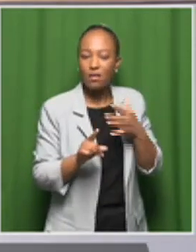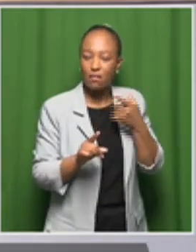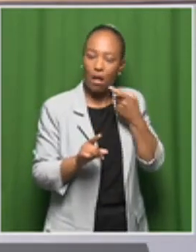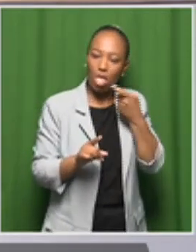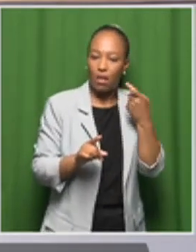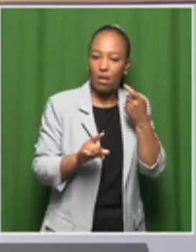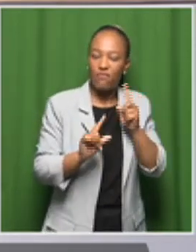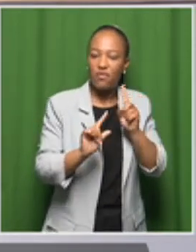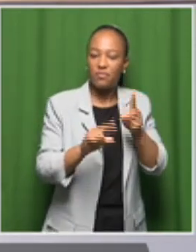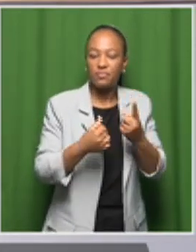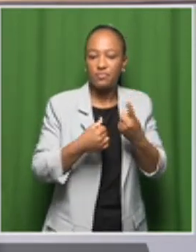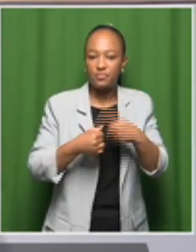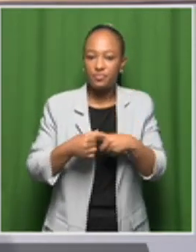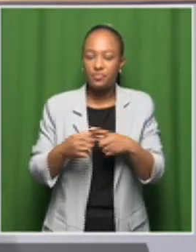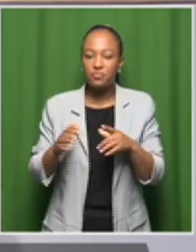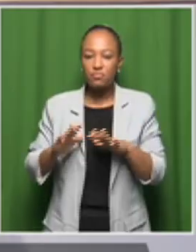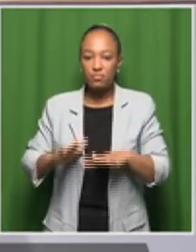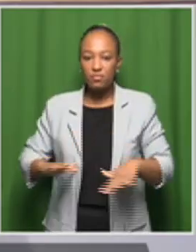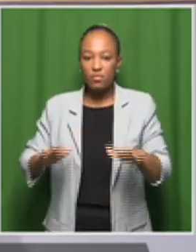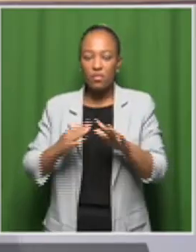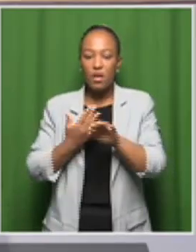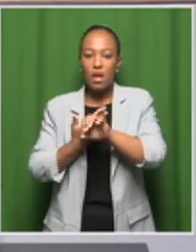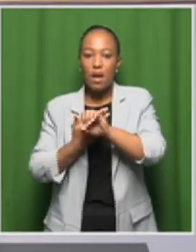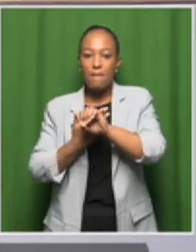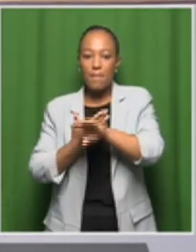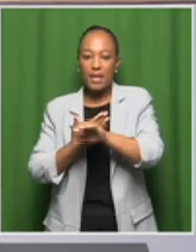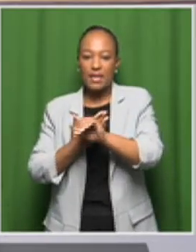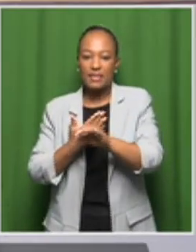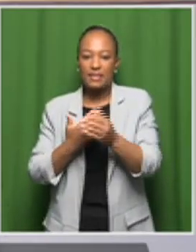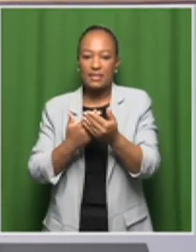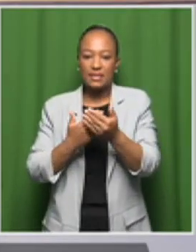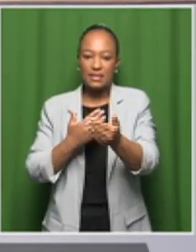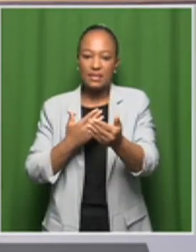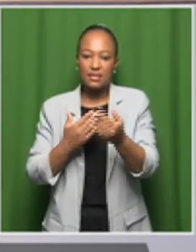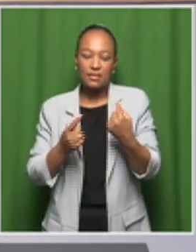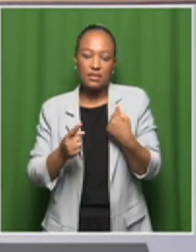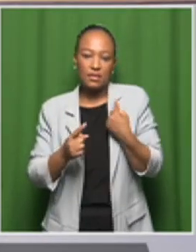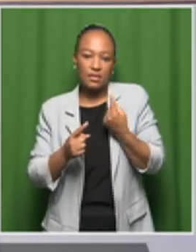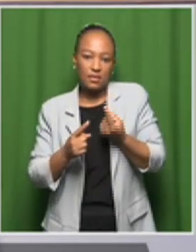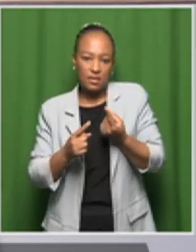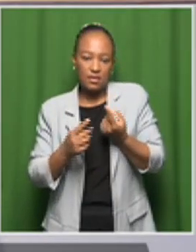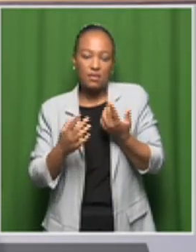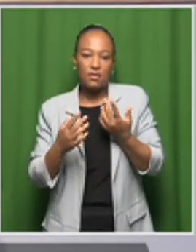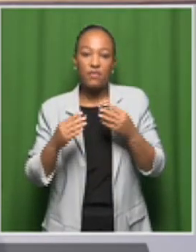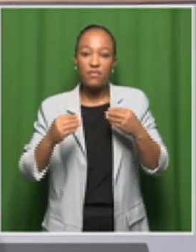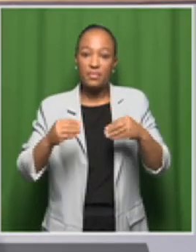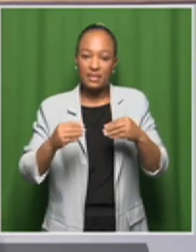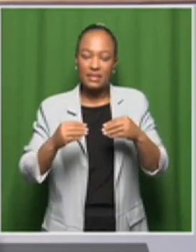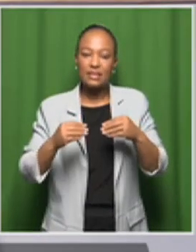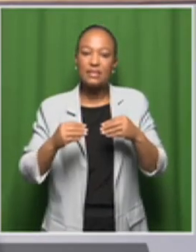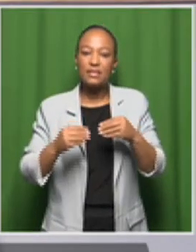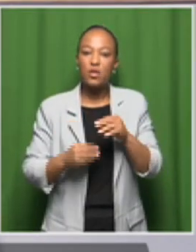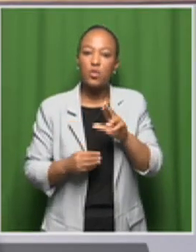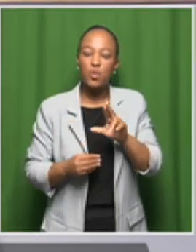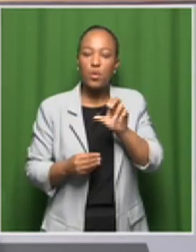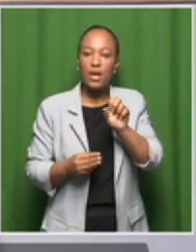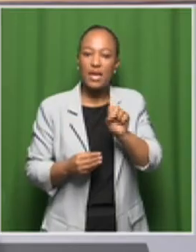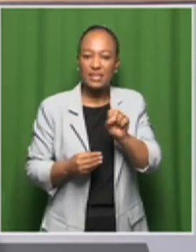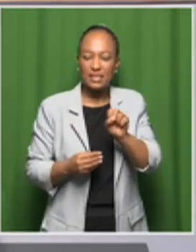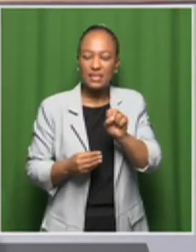this volatile market that we're seeing? I trade indices, and I've currently been trading USD ZAR